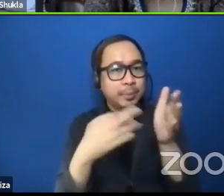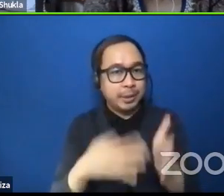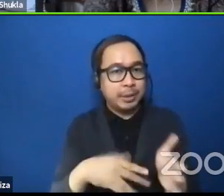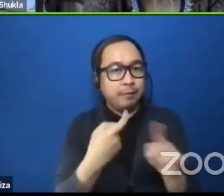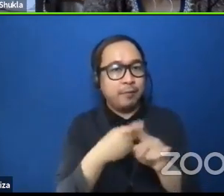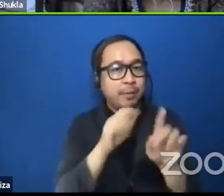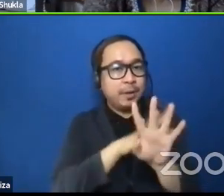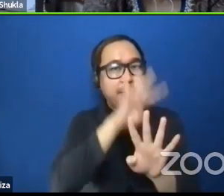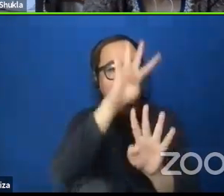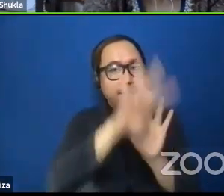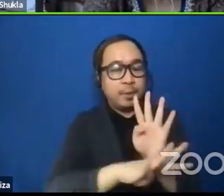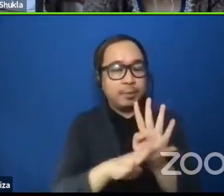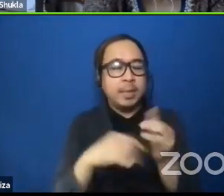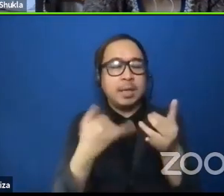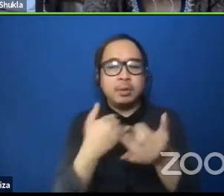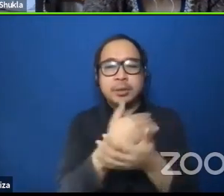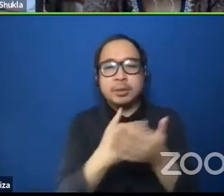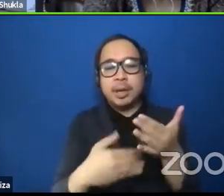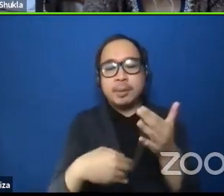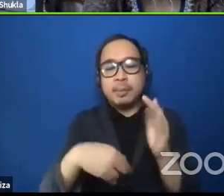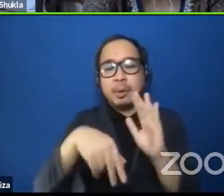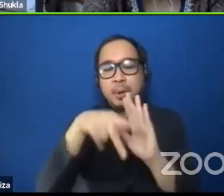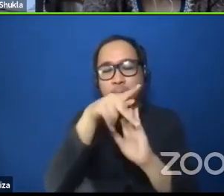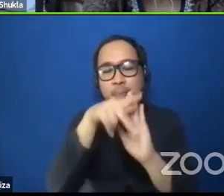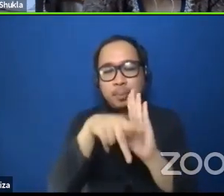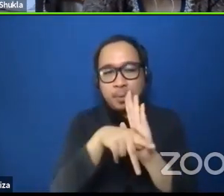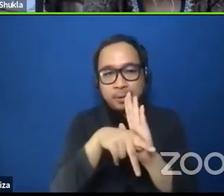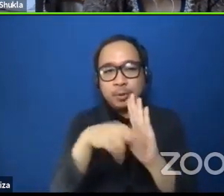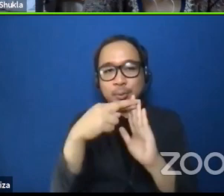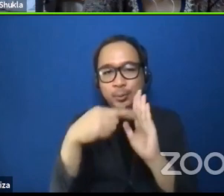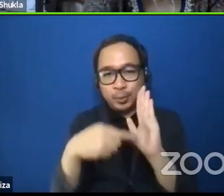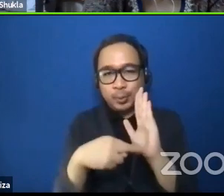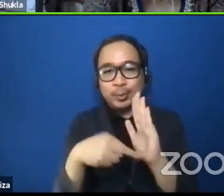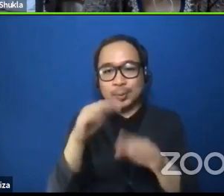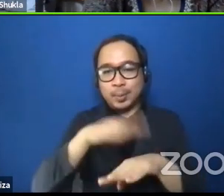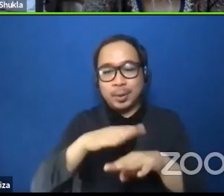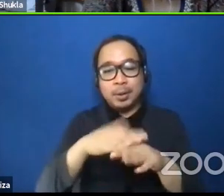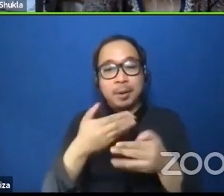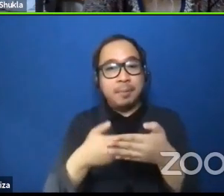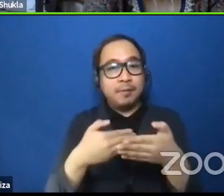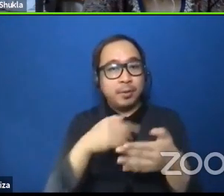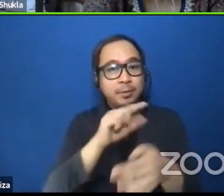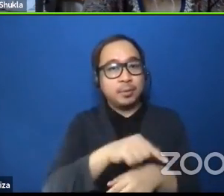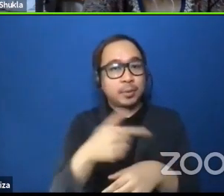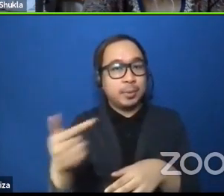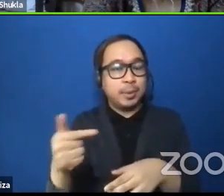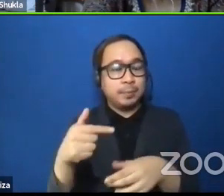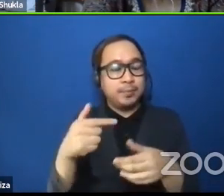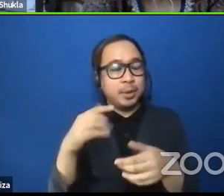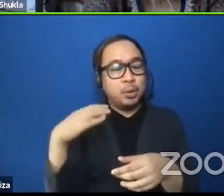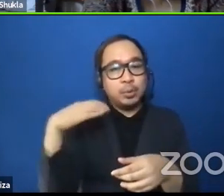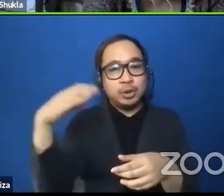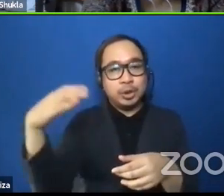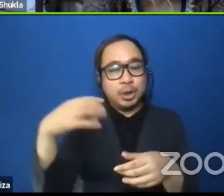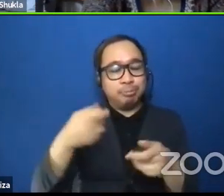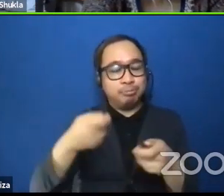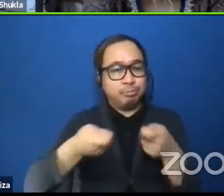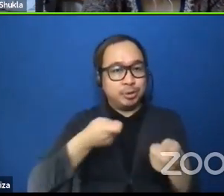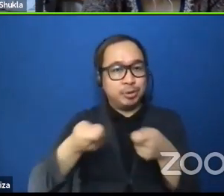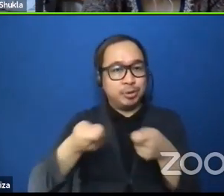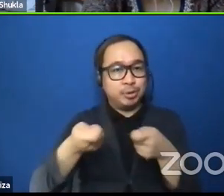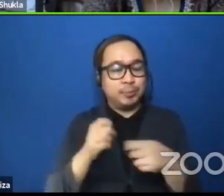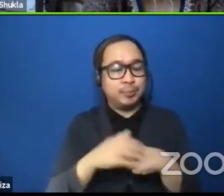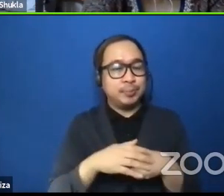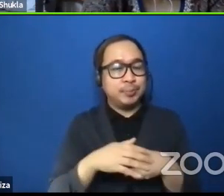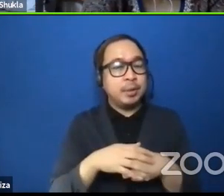quick housekeeping announcements for our viewers before I hand over the mic to our chairperson. My humble request to